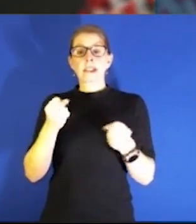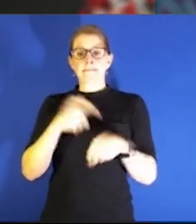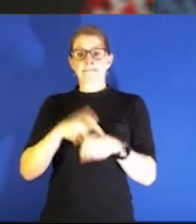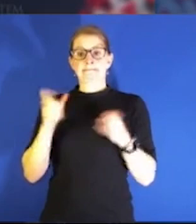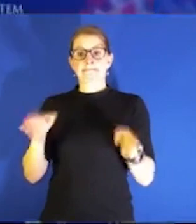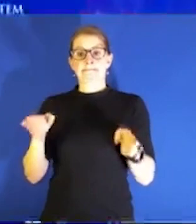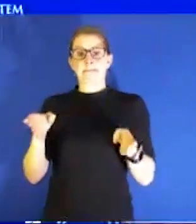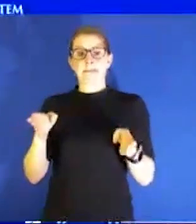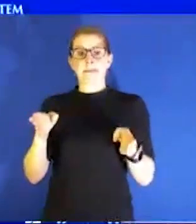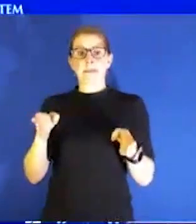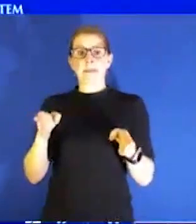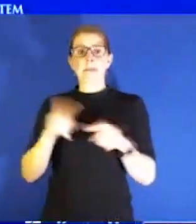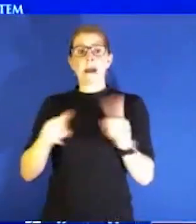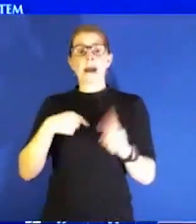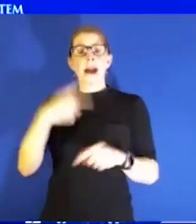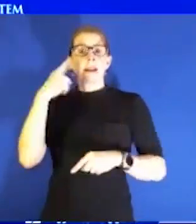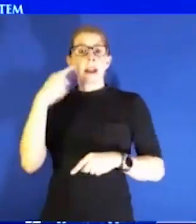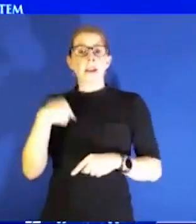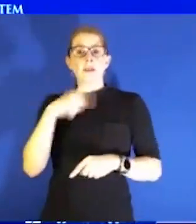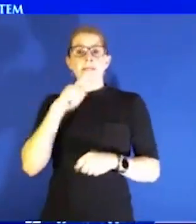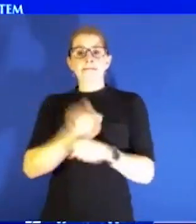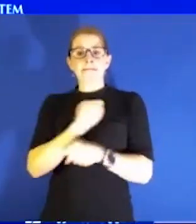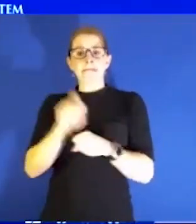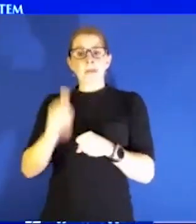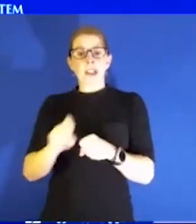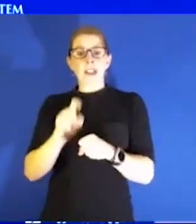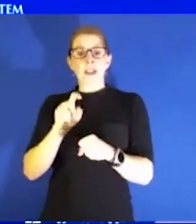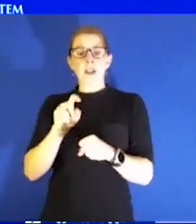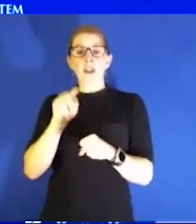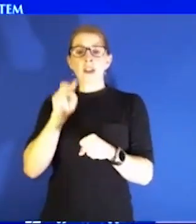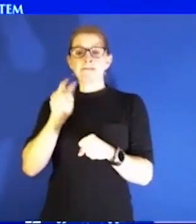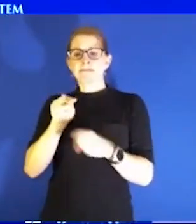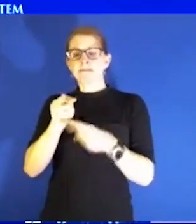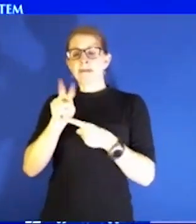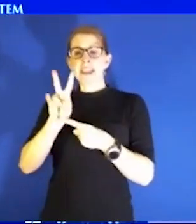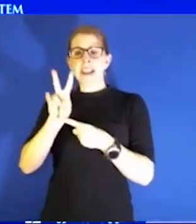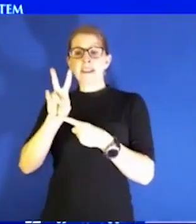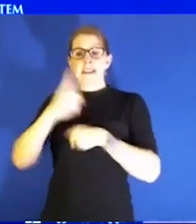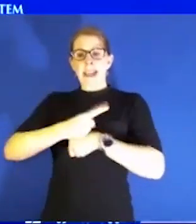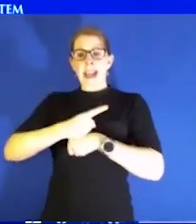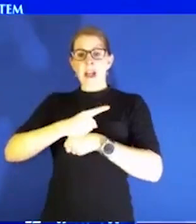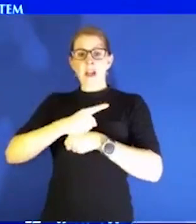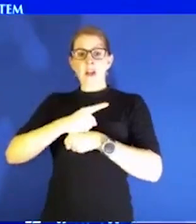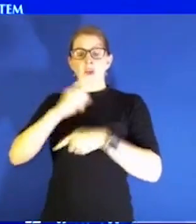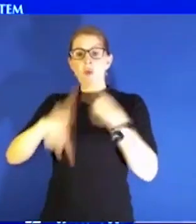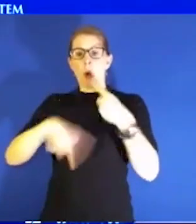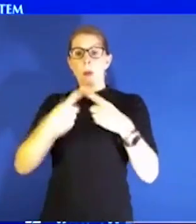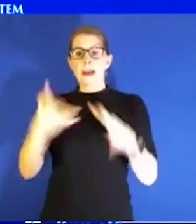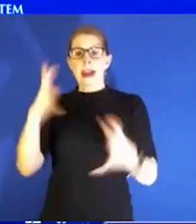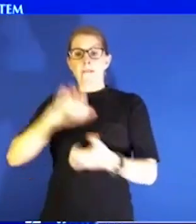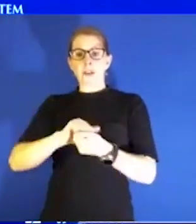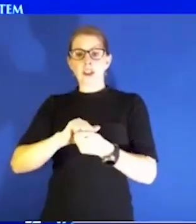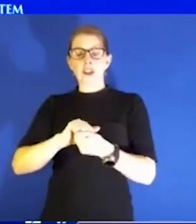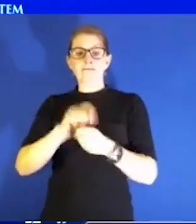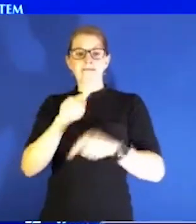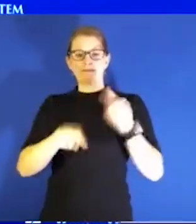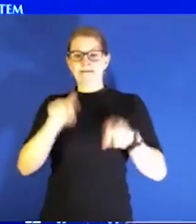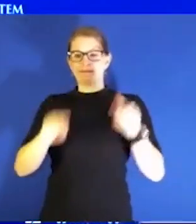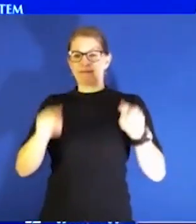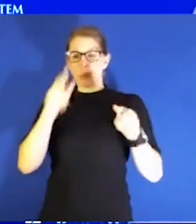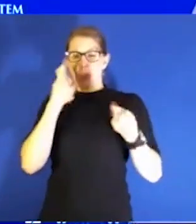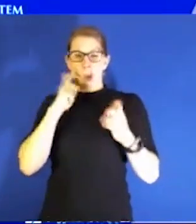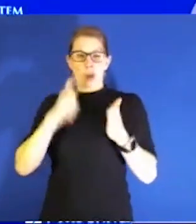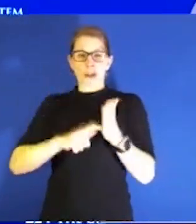I think we really need to look at the 7-day rolling average, and I think we will see variations. You know, we do have a number of people